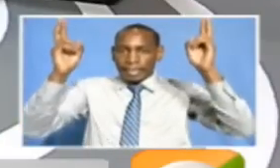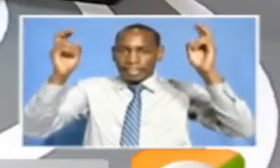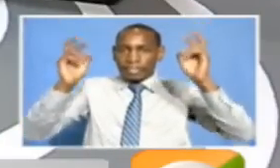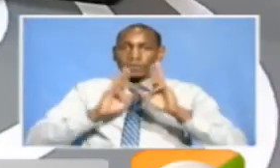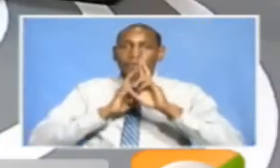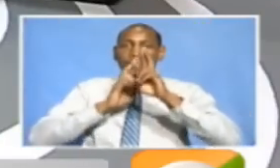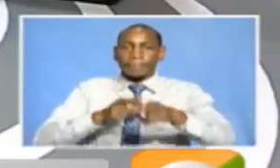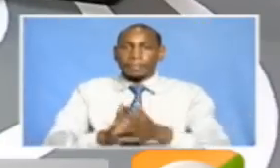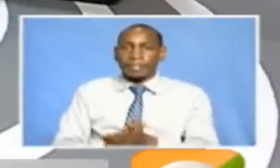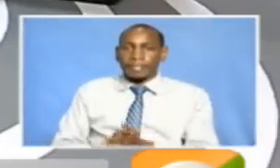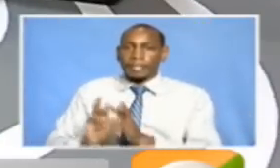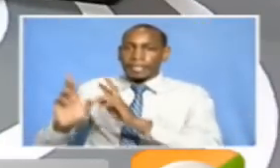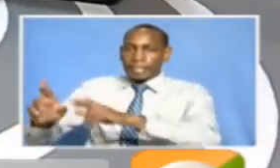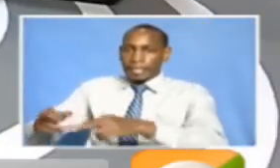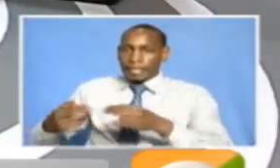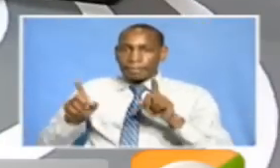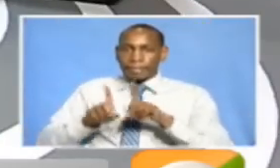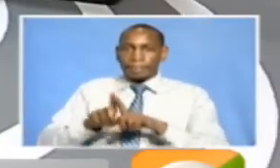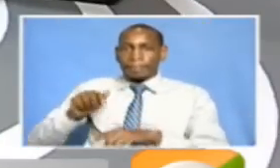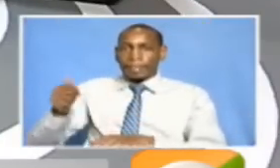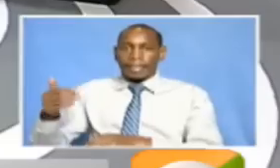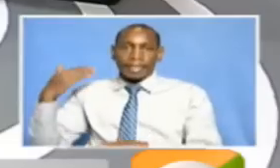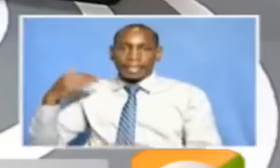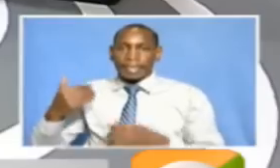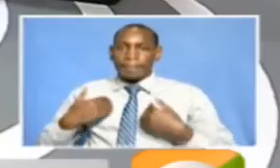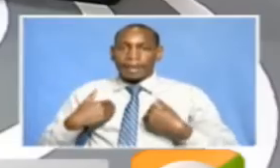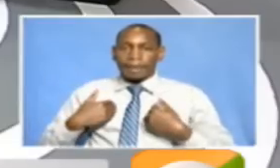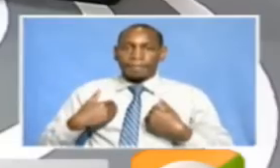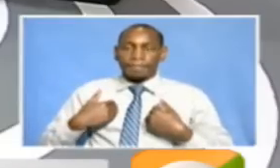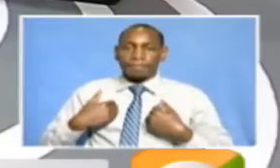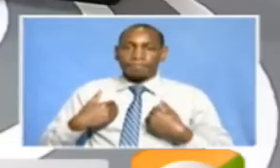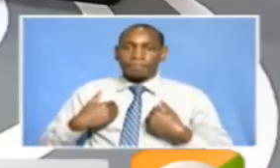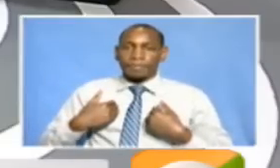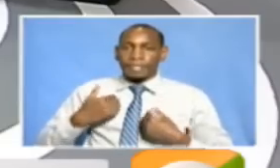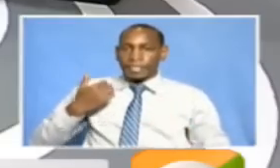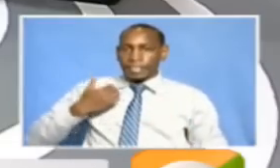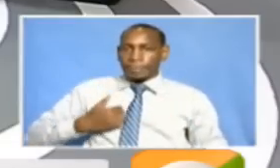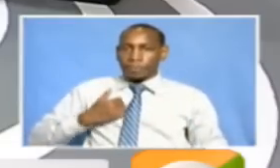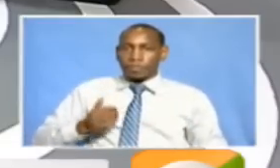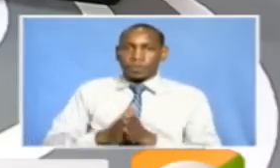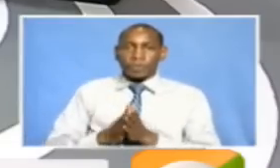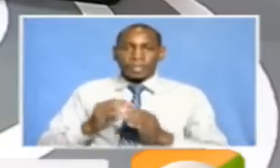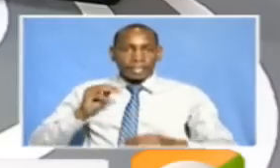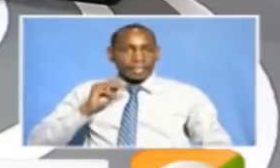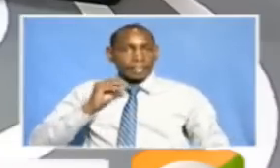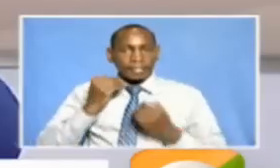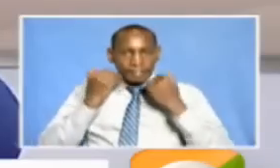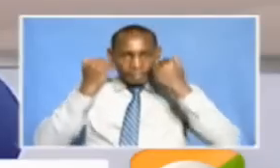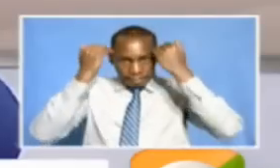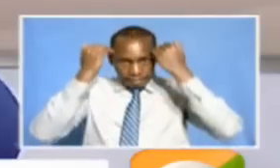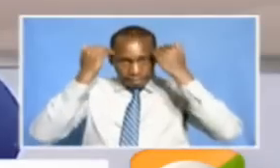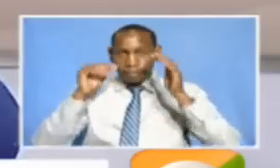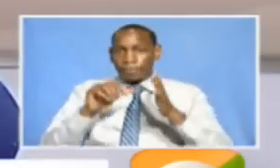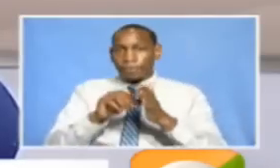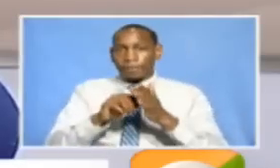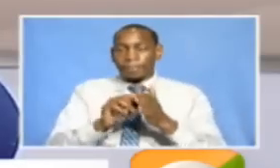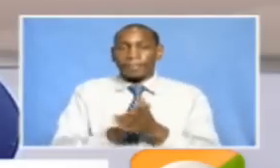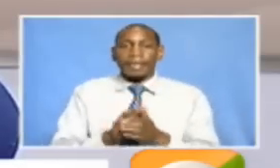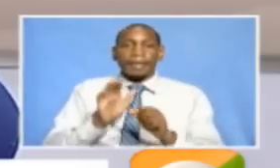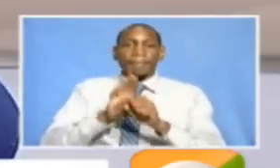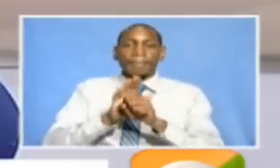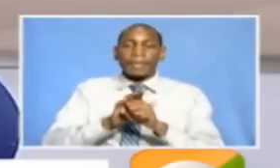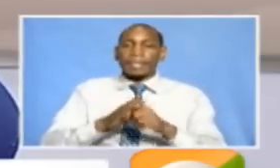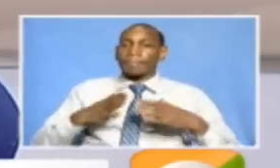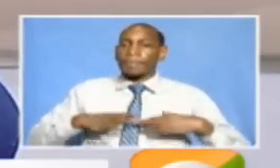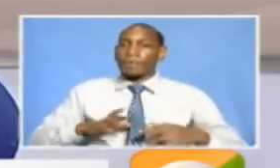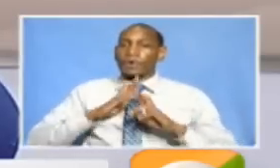rape, unlike other crimes, has emotional implications, physical, of course, and psychological. And most victims, for obvious reasons, don't want to